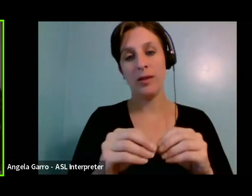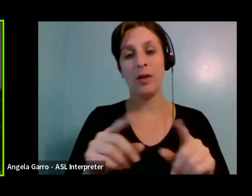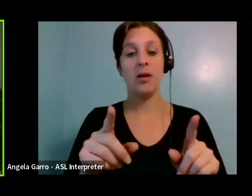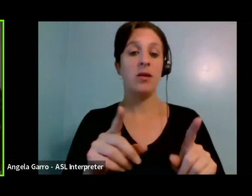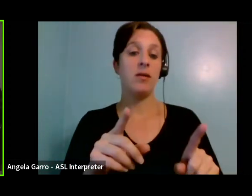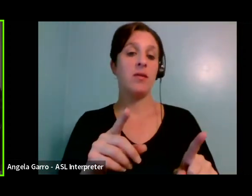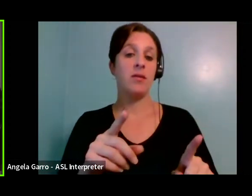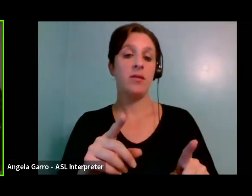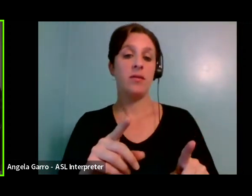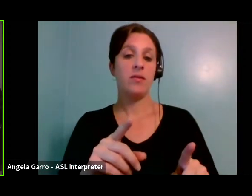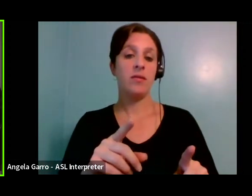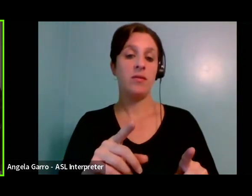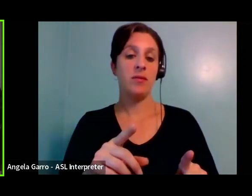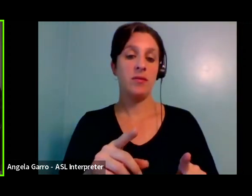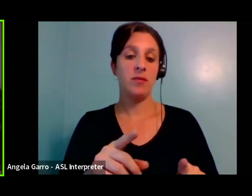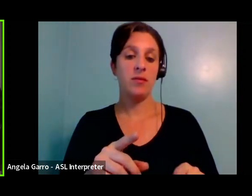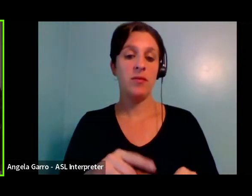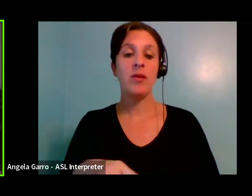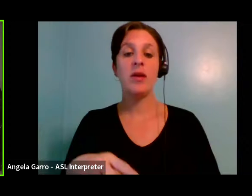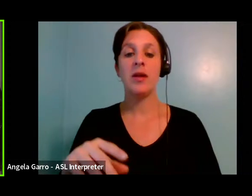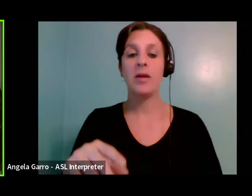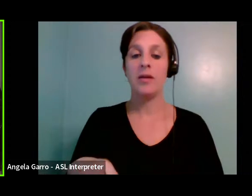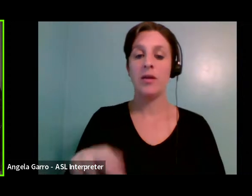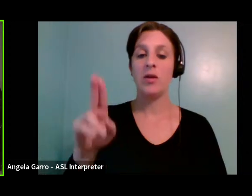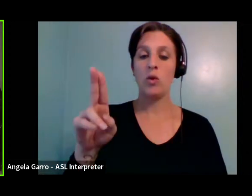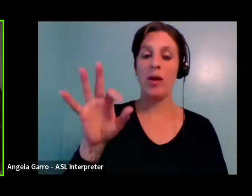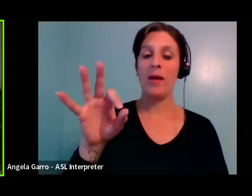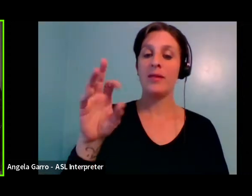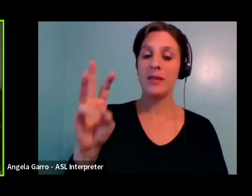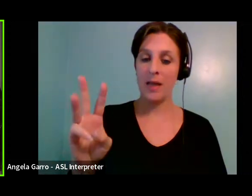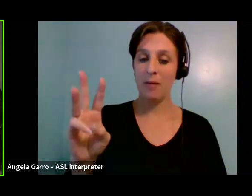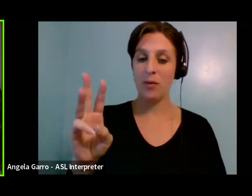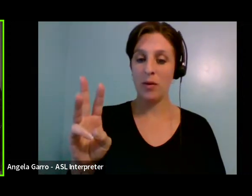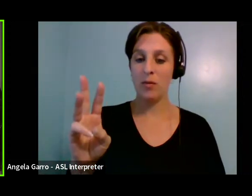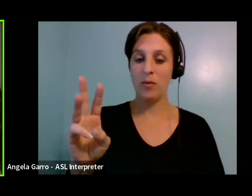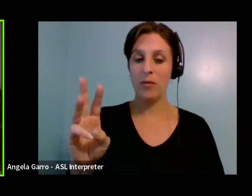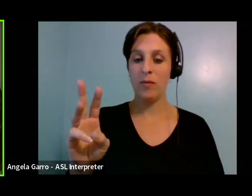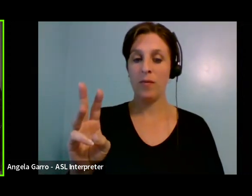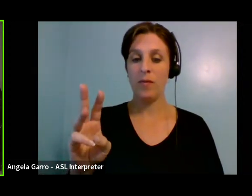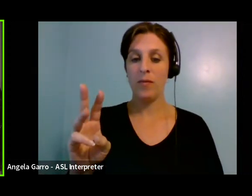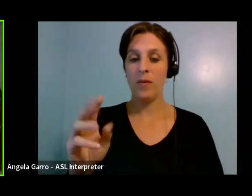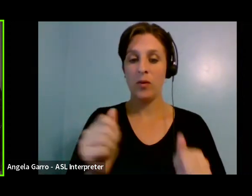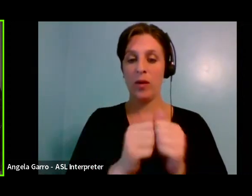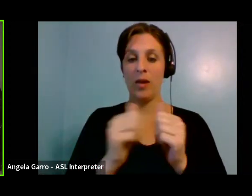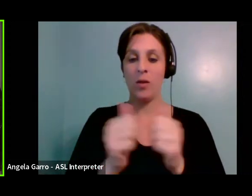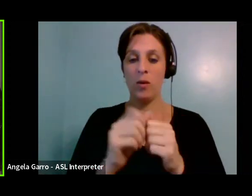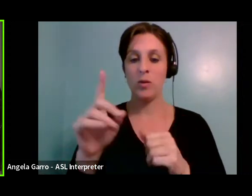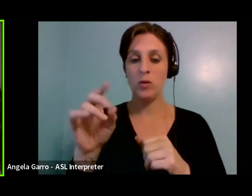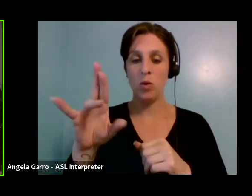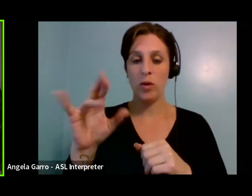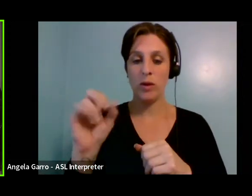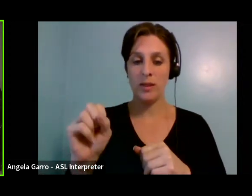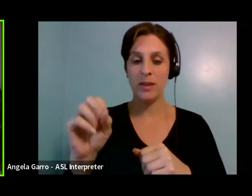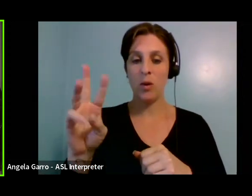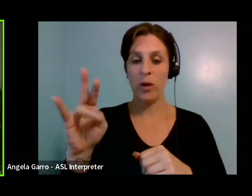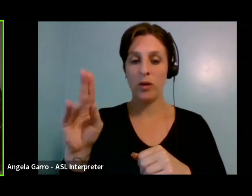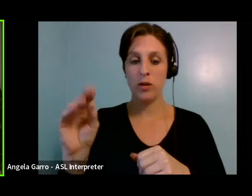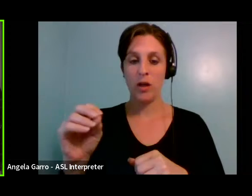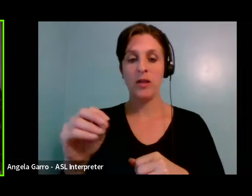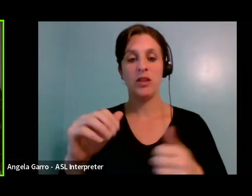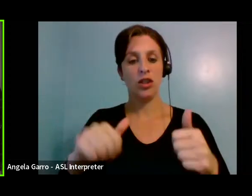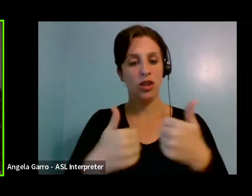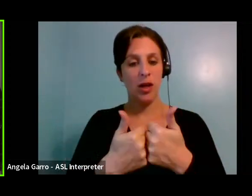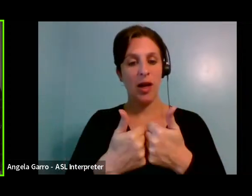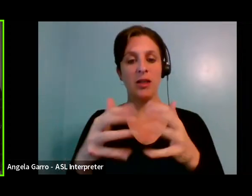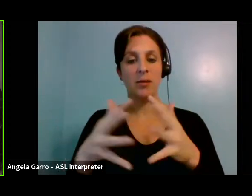Whereas, founding the United Farm Workers, UFW, together with Dolores Huerta, Chavez challenged Americans to recognize that